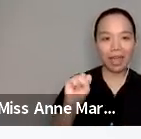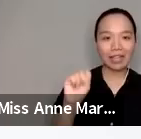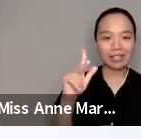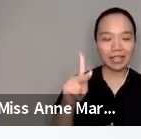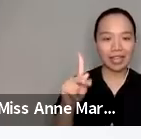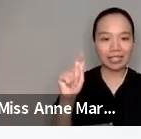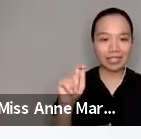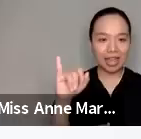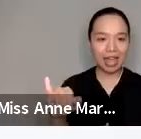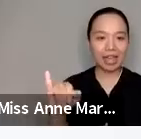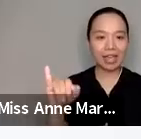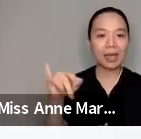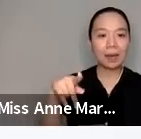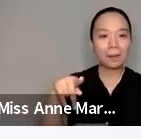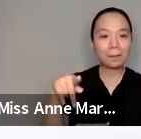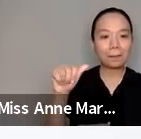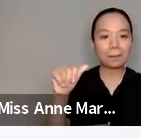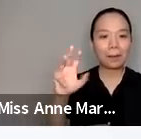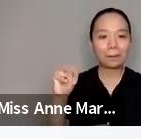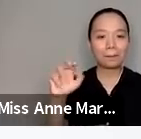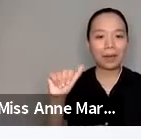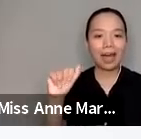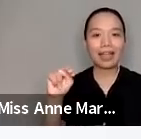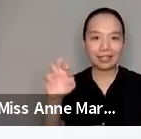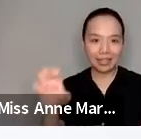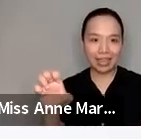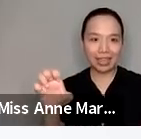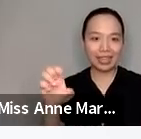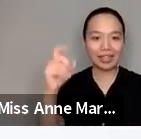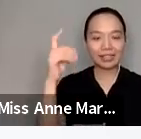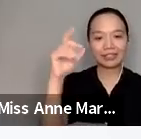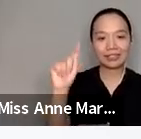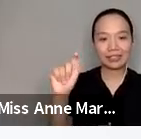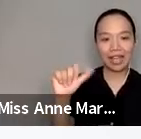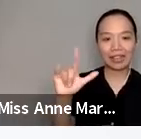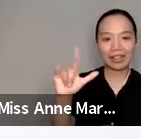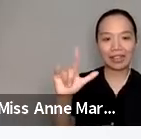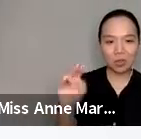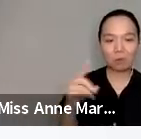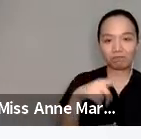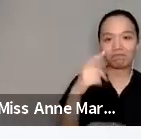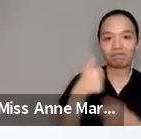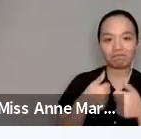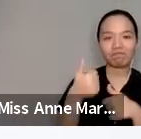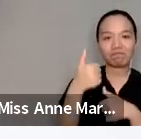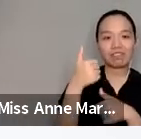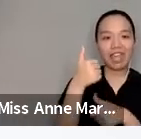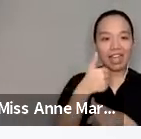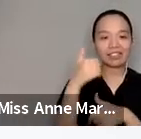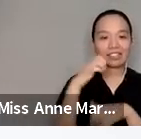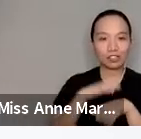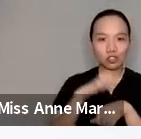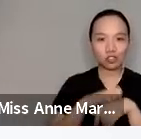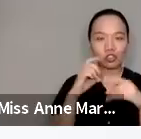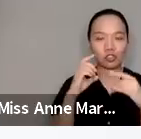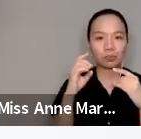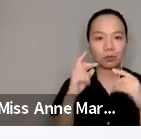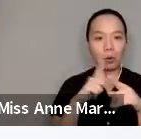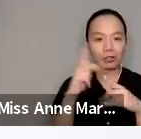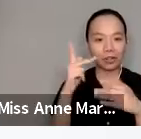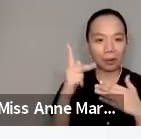Pamane Talino. She is currently the English Study Program Coordinator. Join me in welcoming